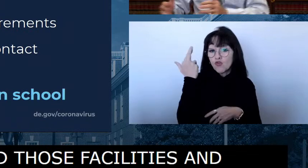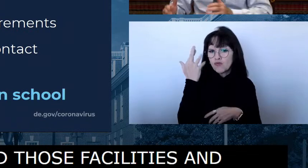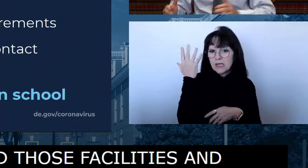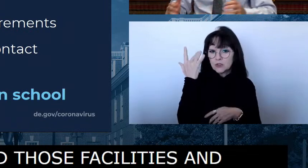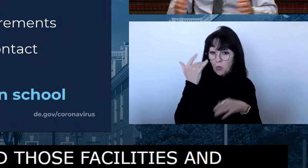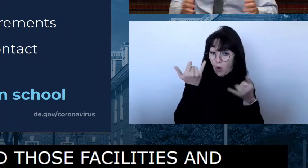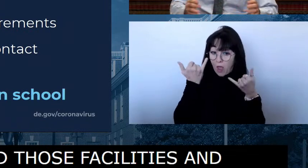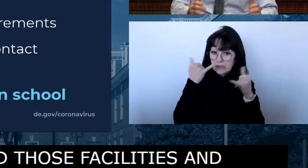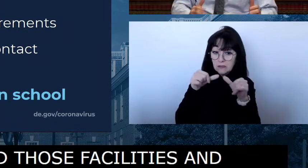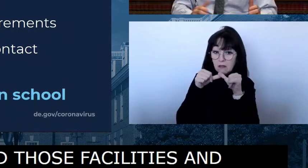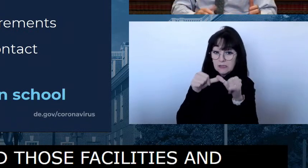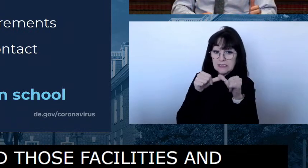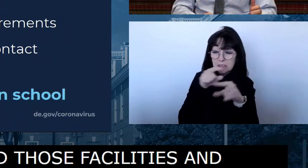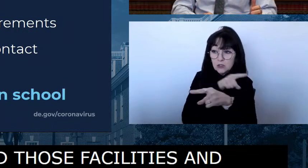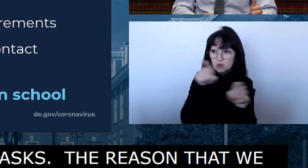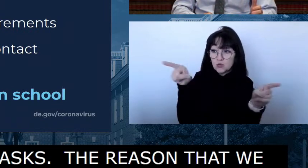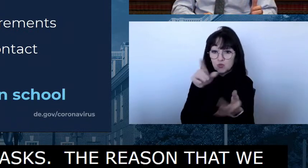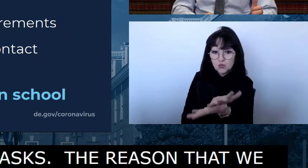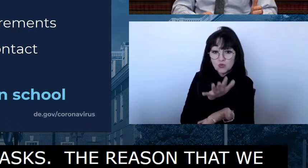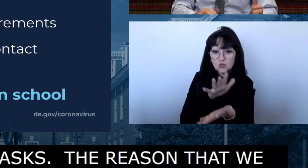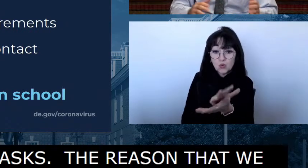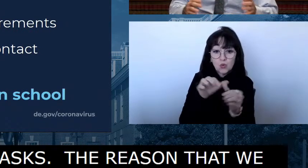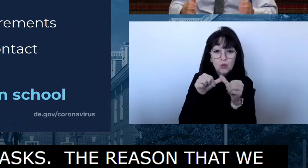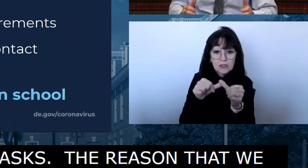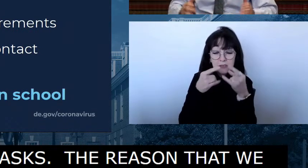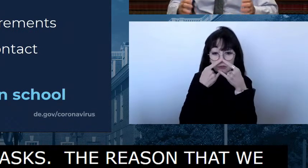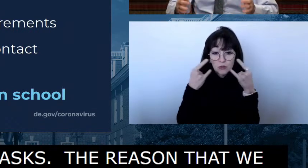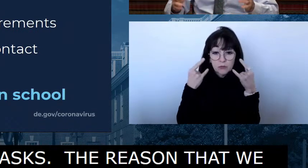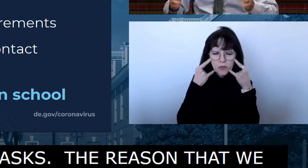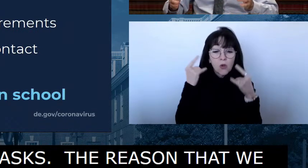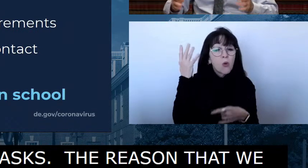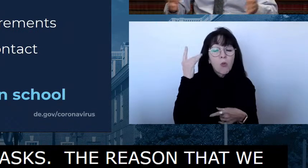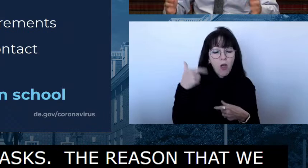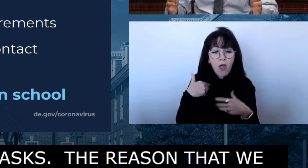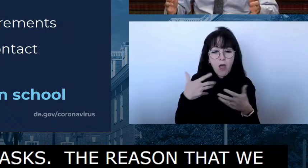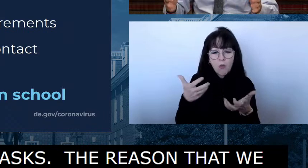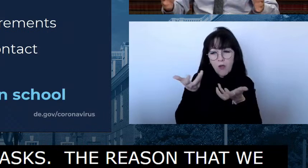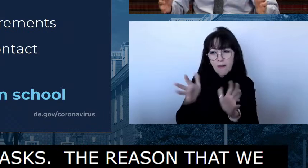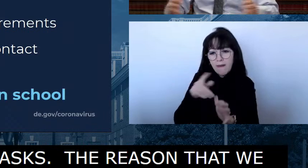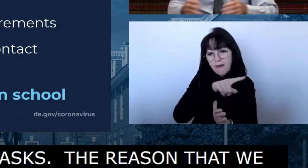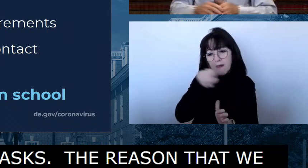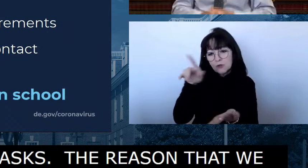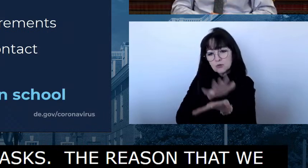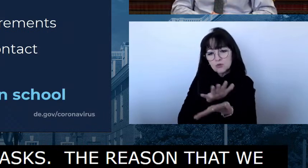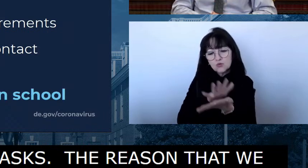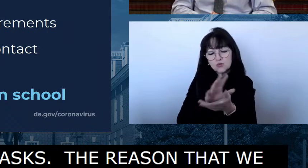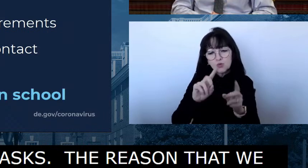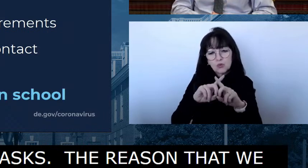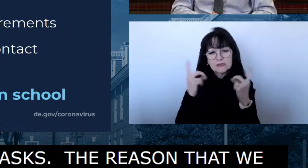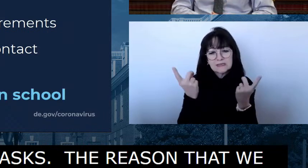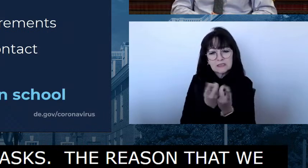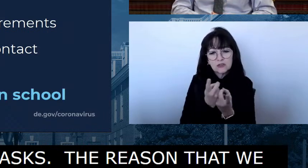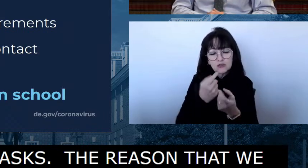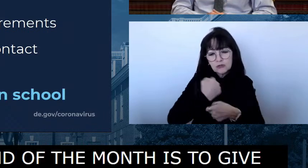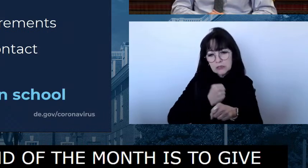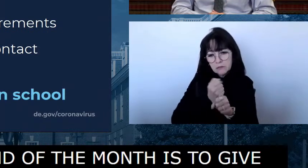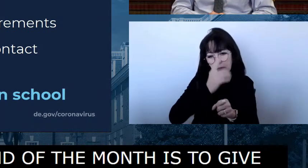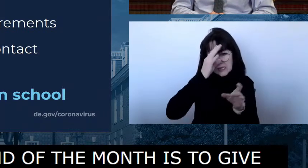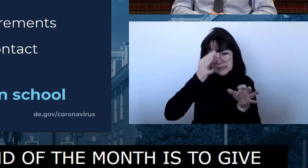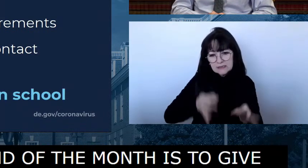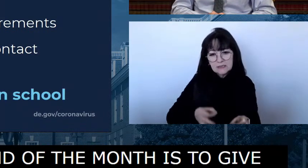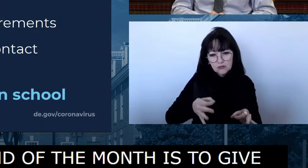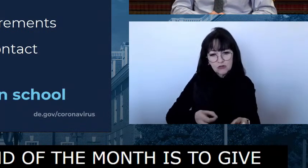month is to give school districts time to make decisions within their own schools and in their districts, to